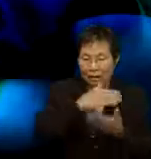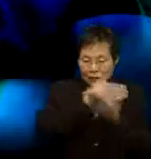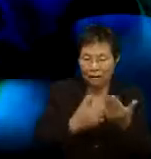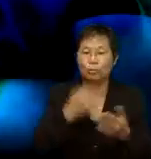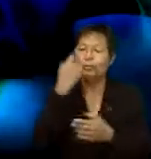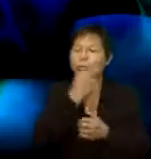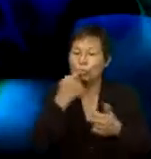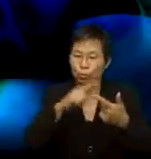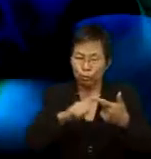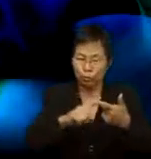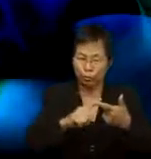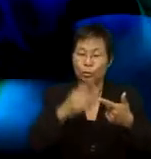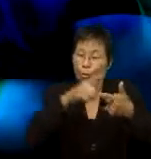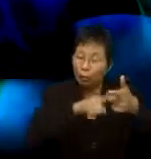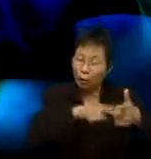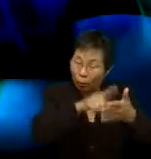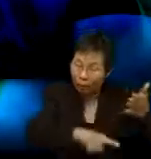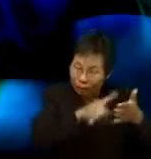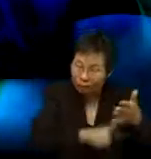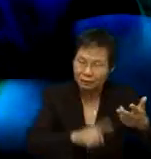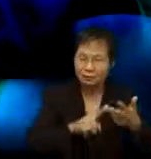Who? What?